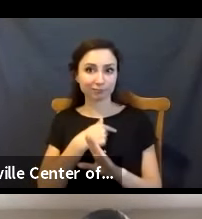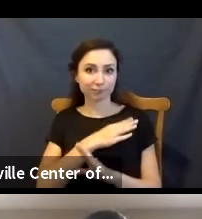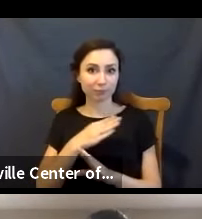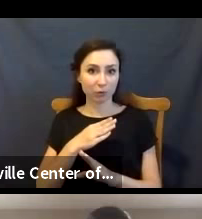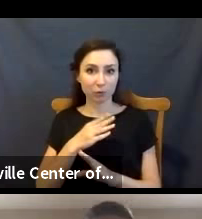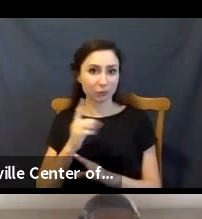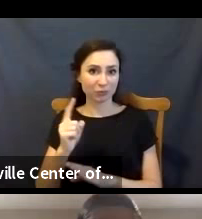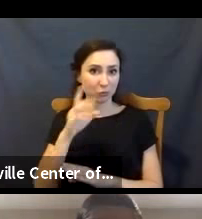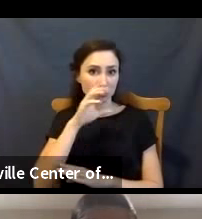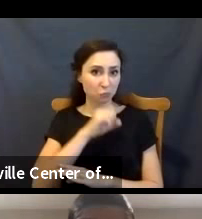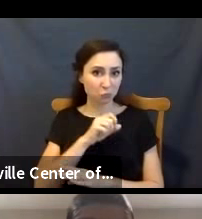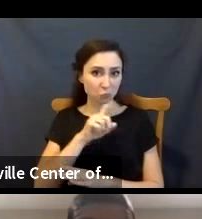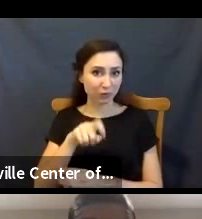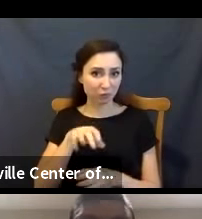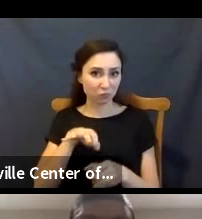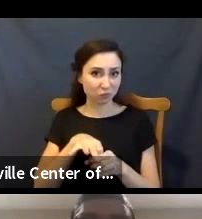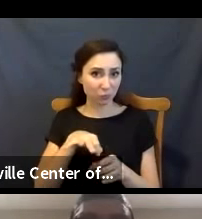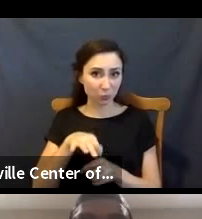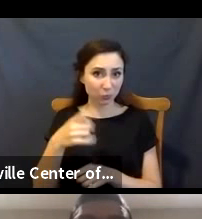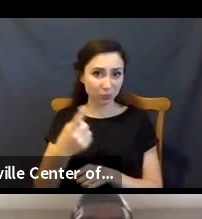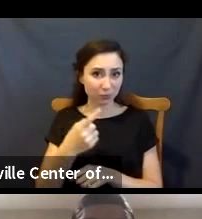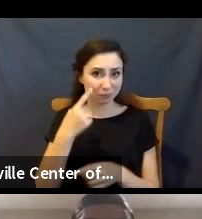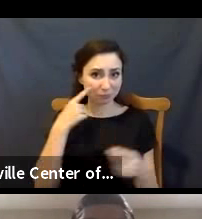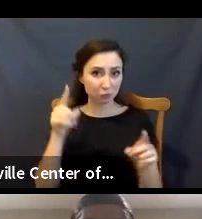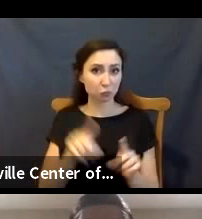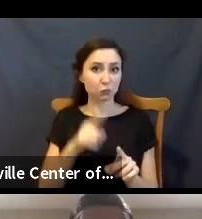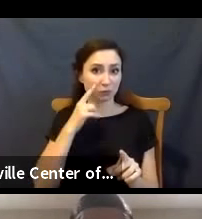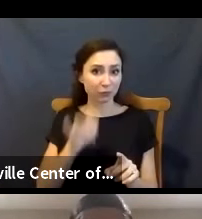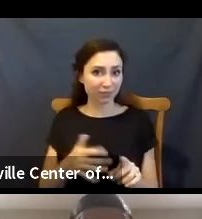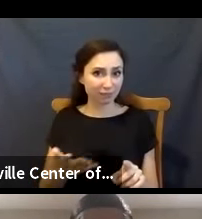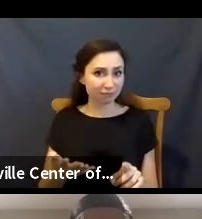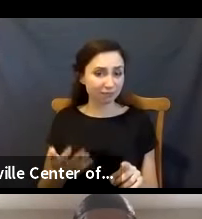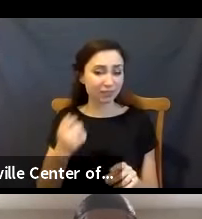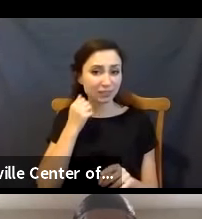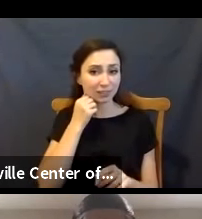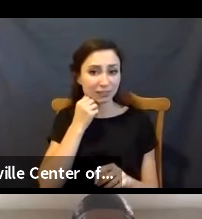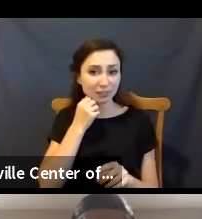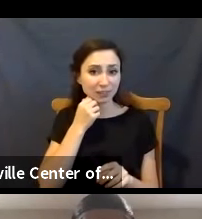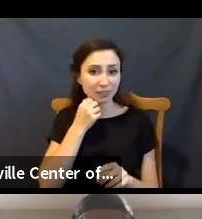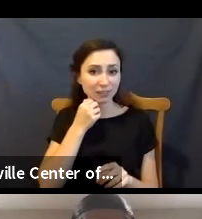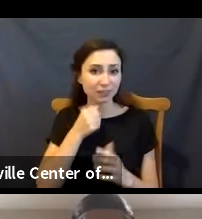assuming, I don't know, do we need to all agree to that?